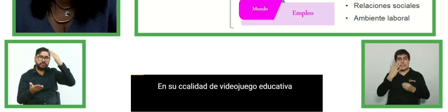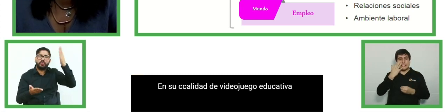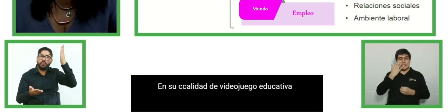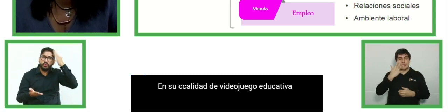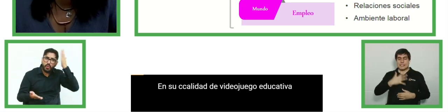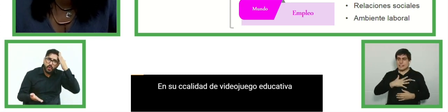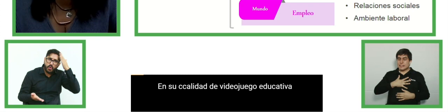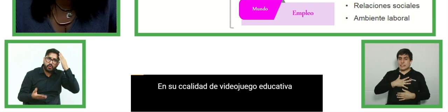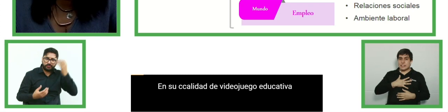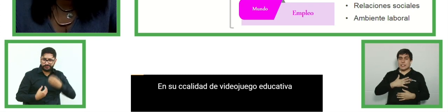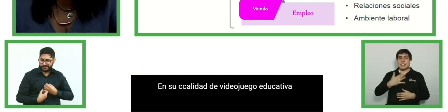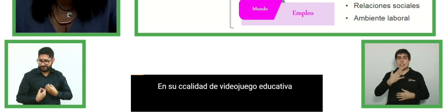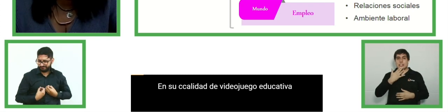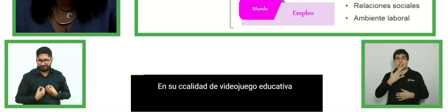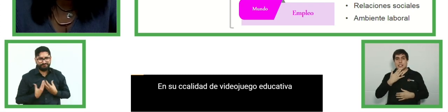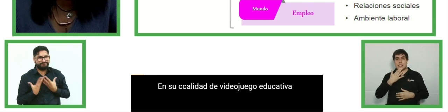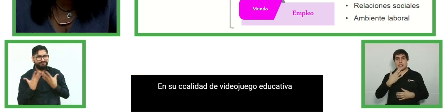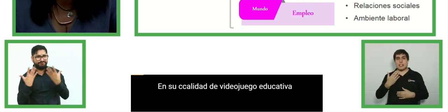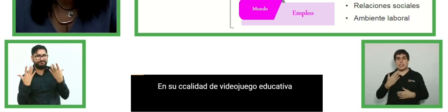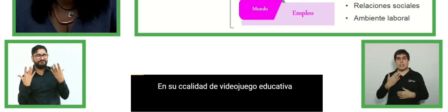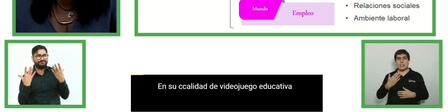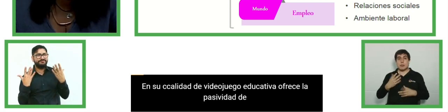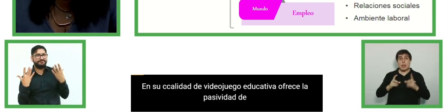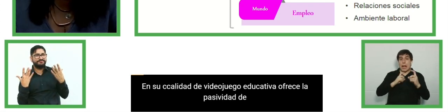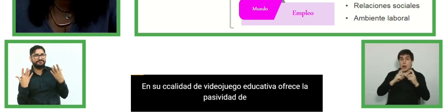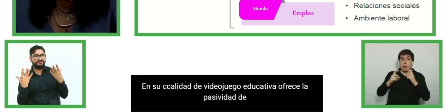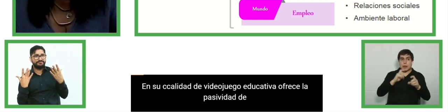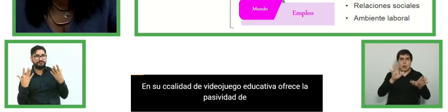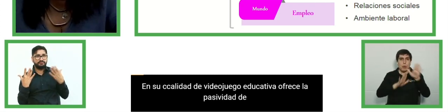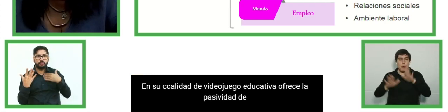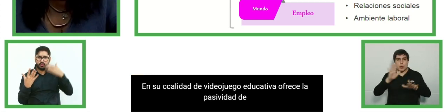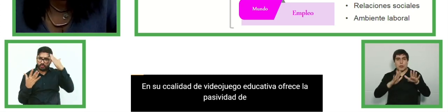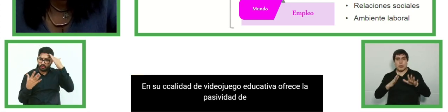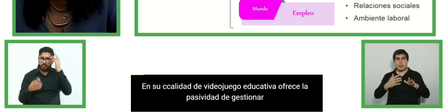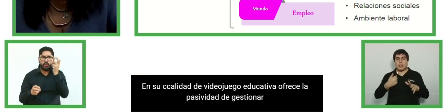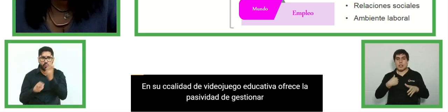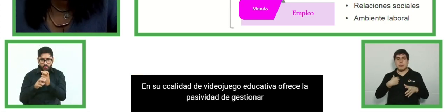risk circumstances, control impulses, and solve problems. Next.